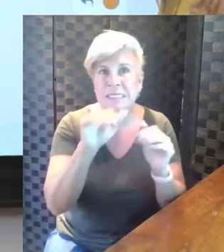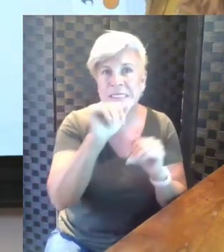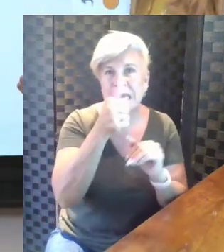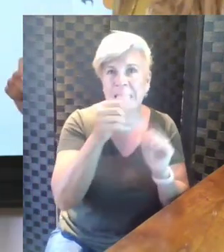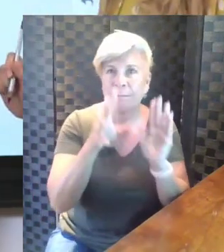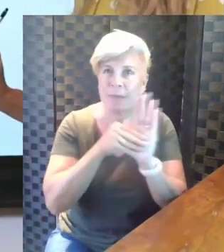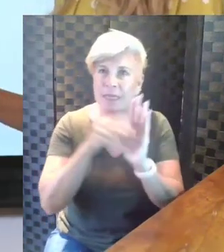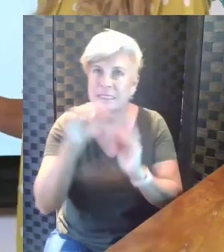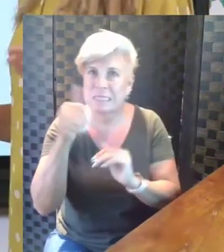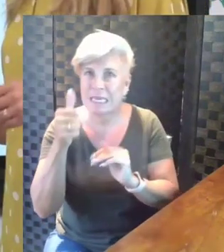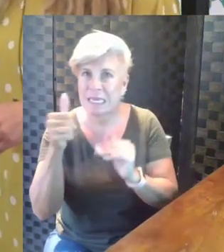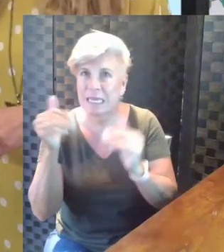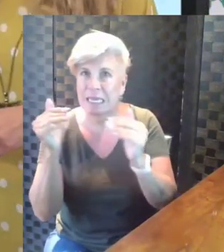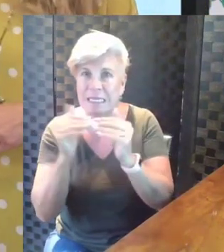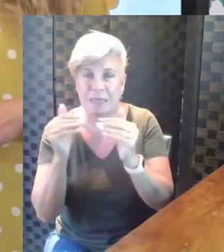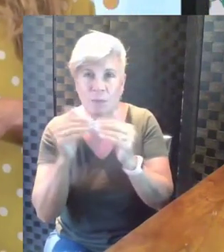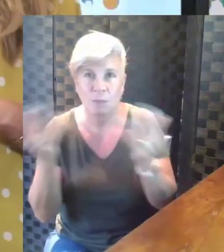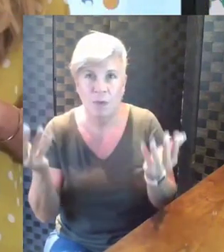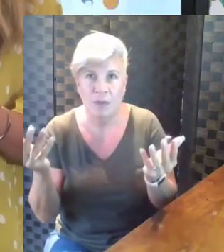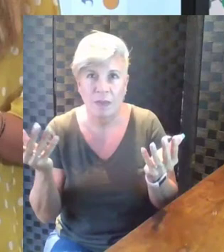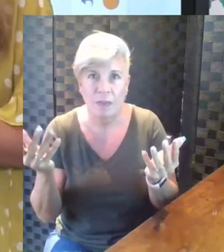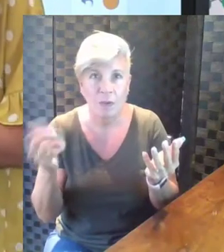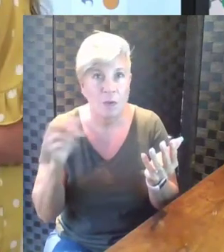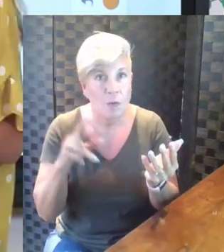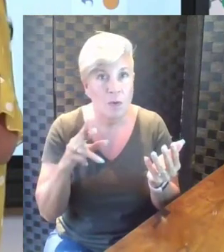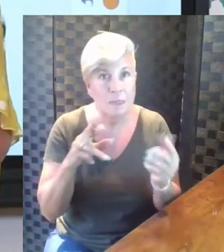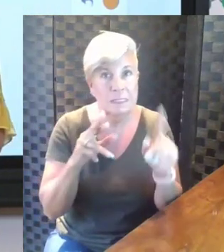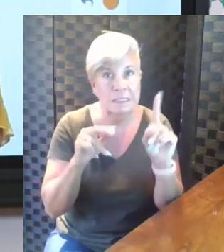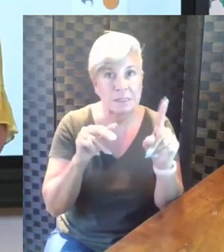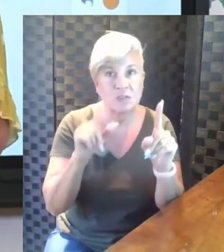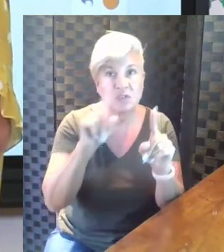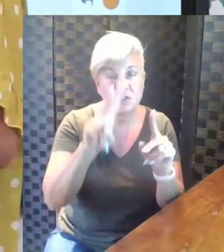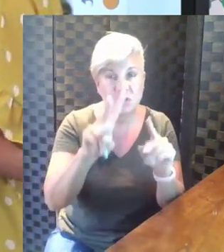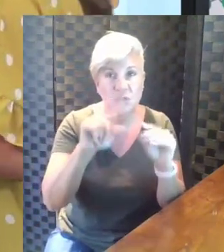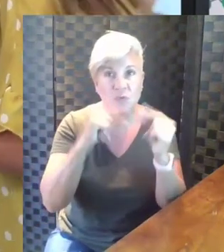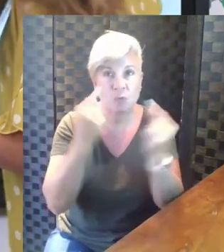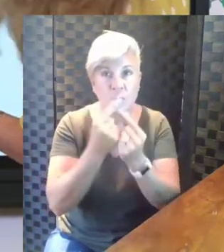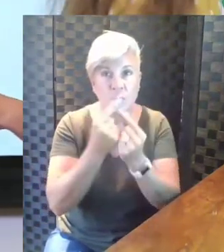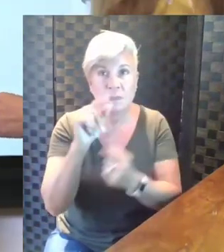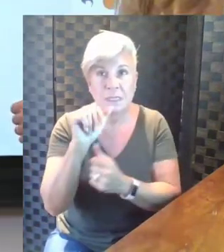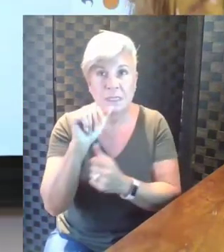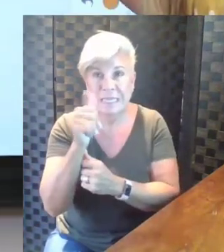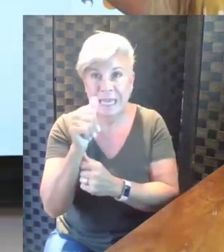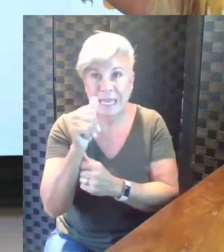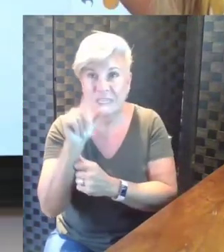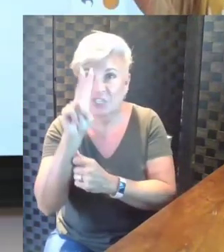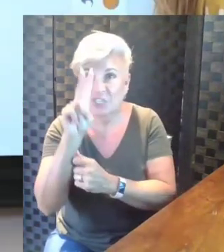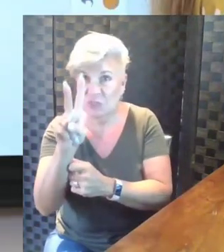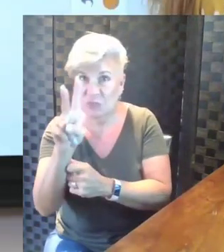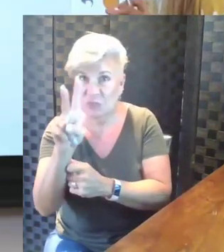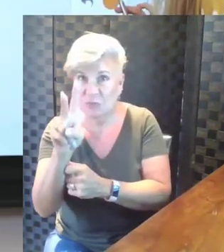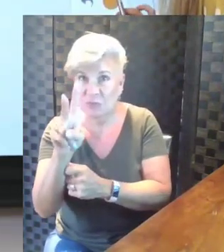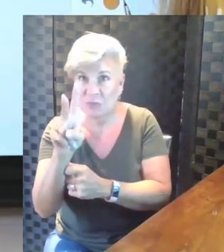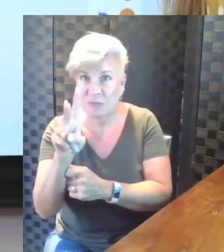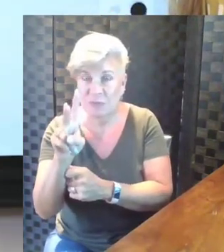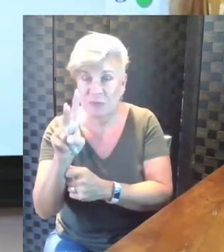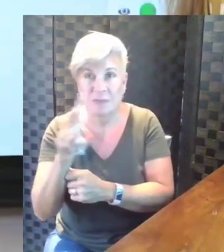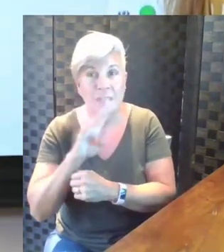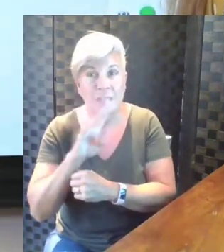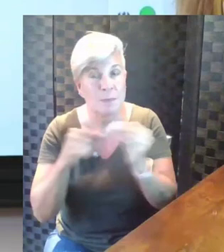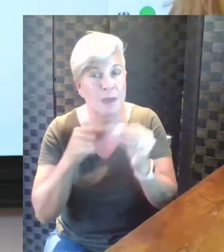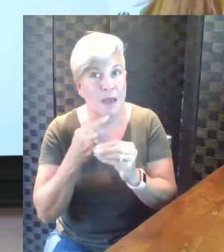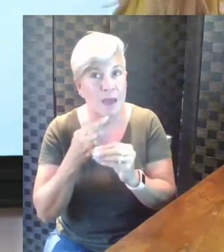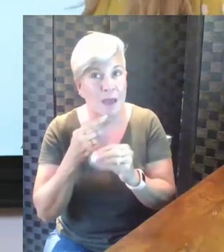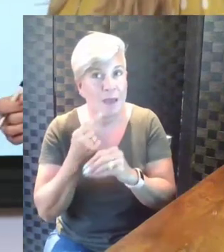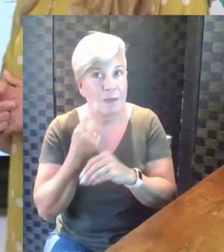plus 10. Or if you didn't want to do it as addition, I have 2 groups of 10, so I'm going to put down my 2, and we talked about